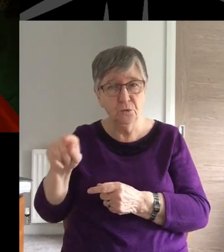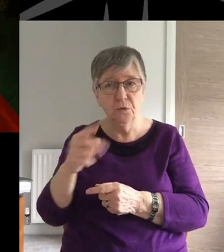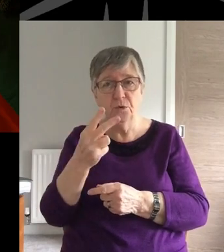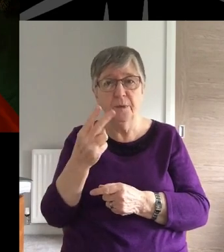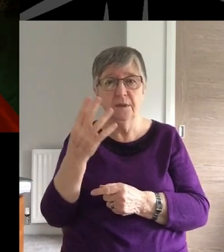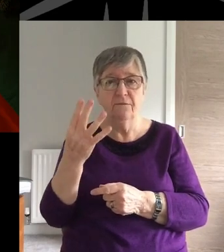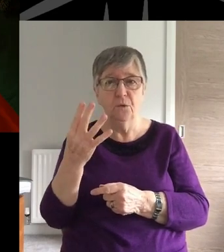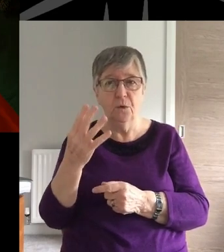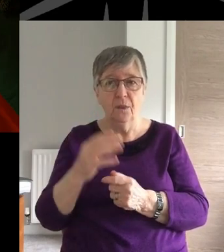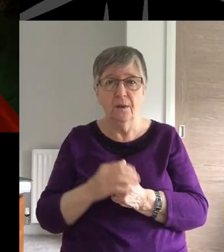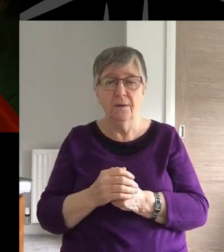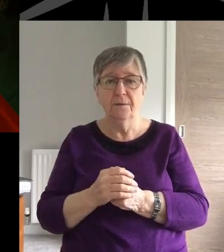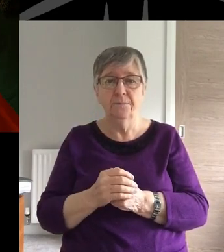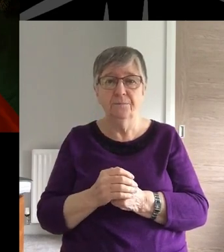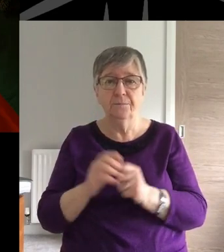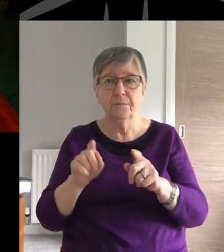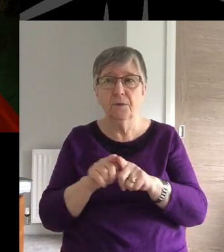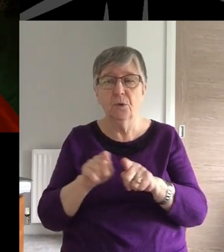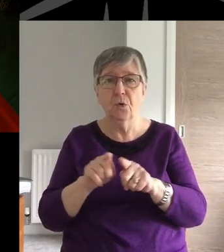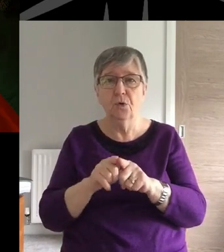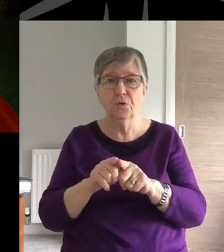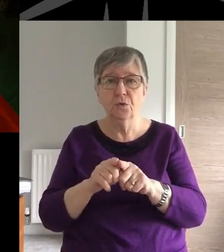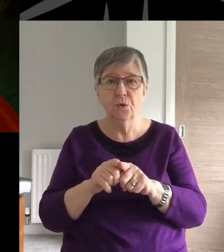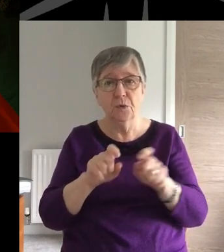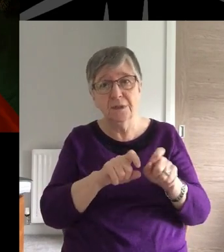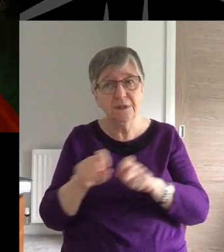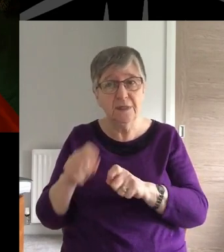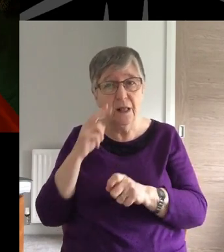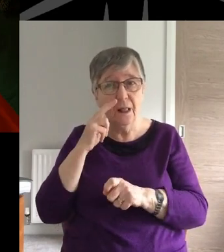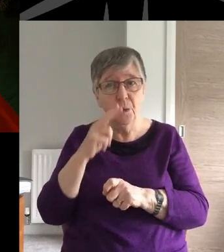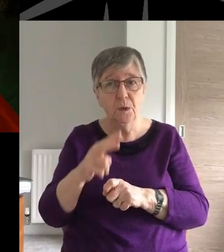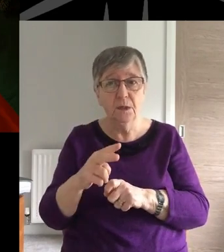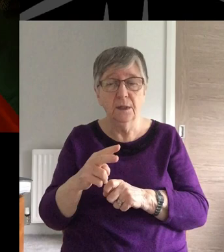24th. We've also still looking for